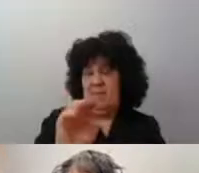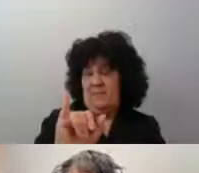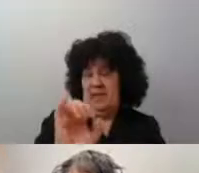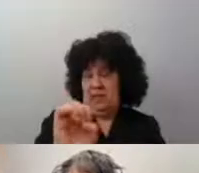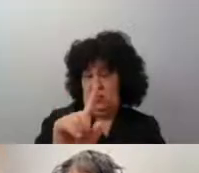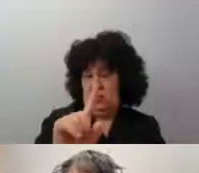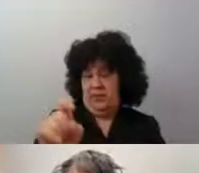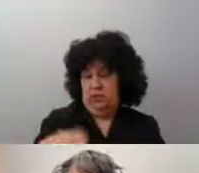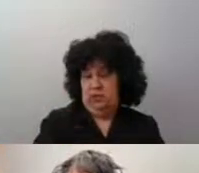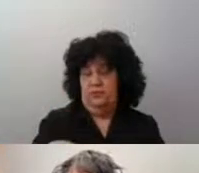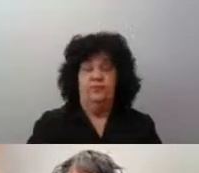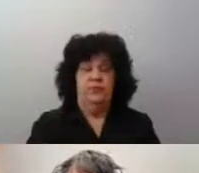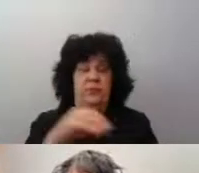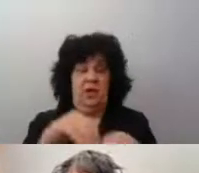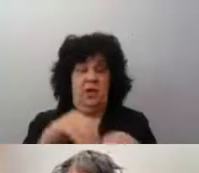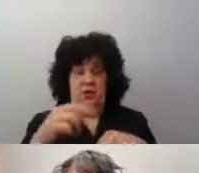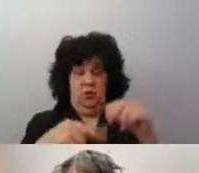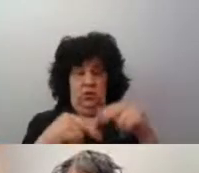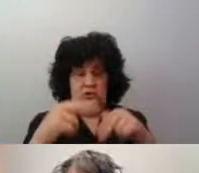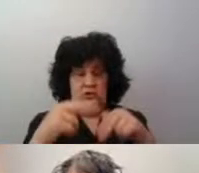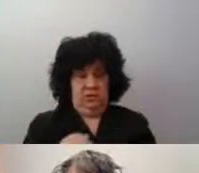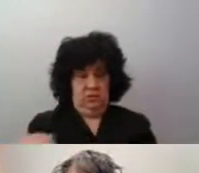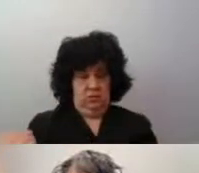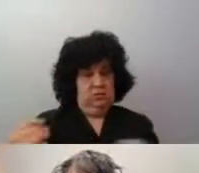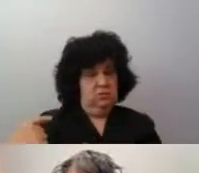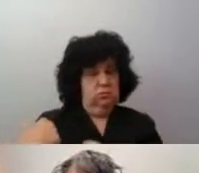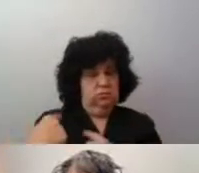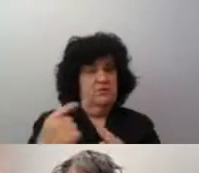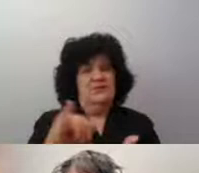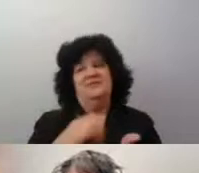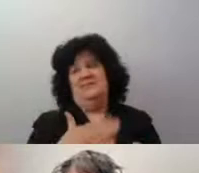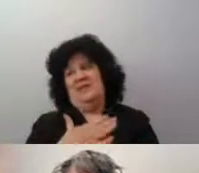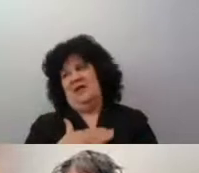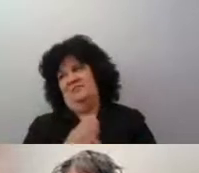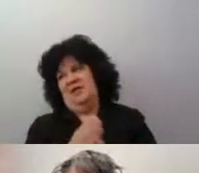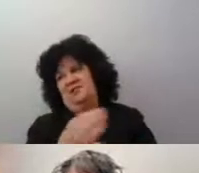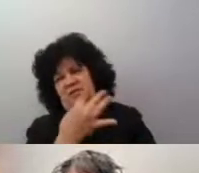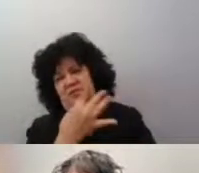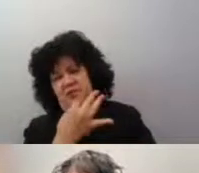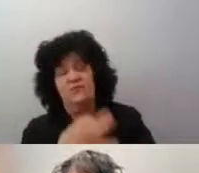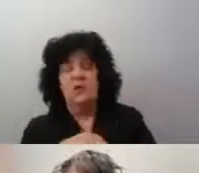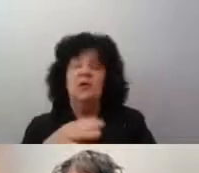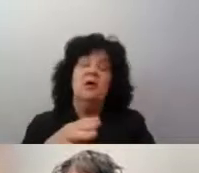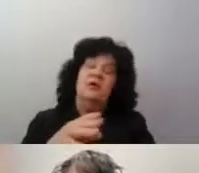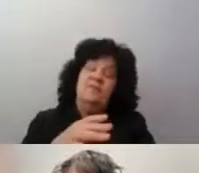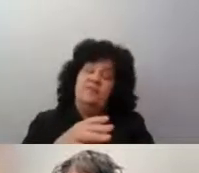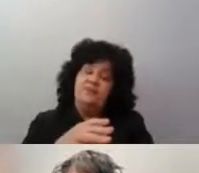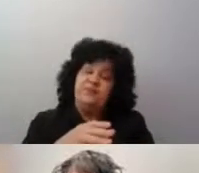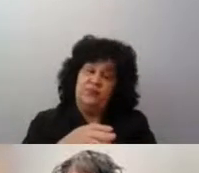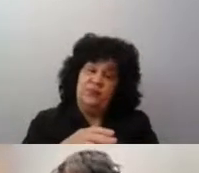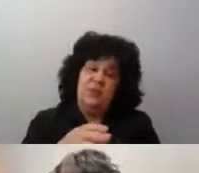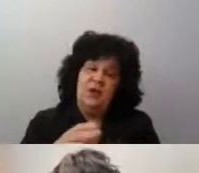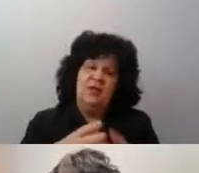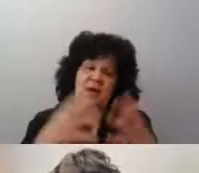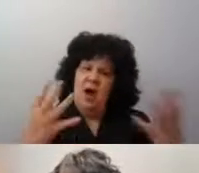In the area of construction materials, there has been a fair amount, and that's my area of expertise. So where we've had a fair